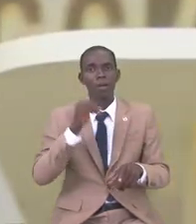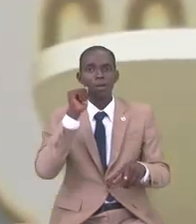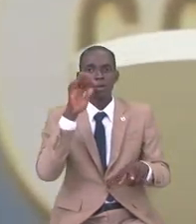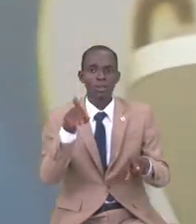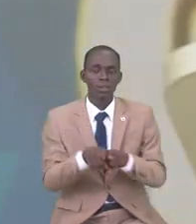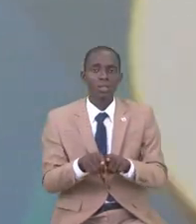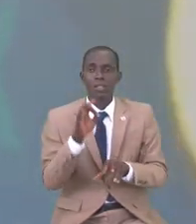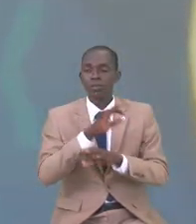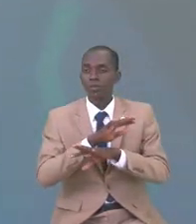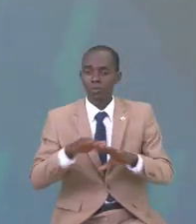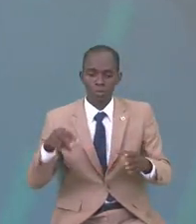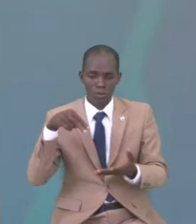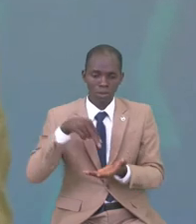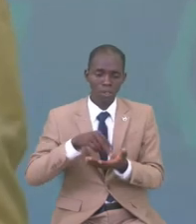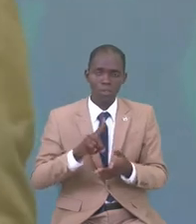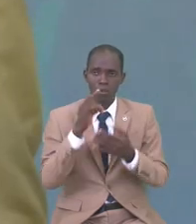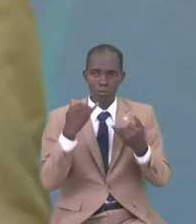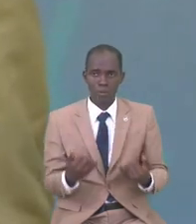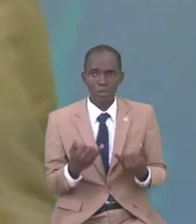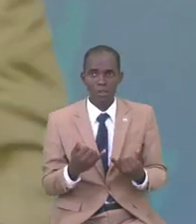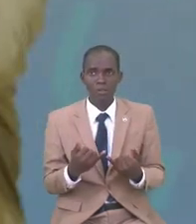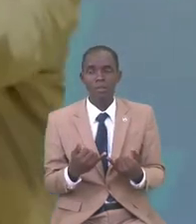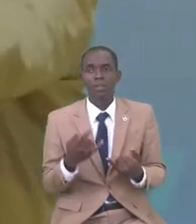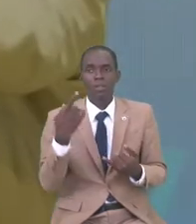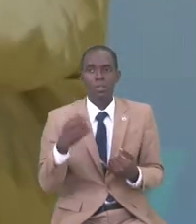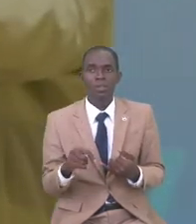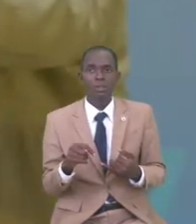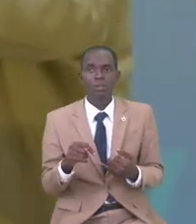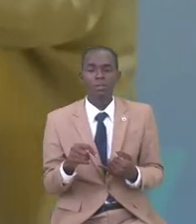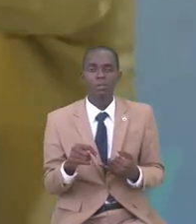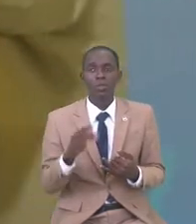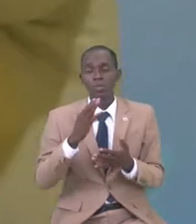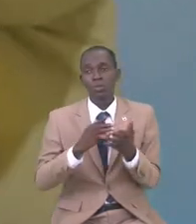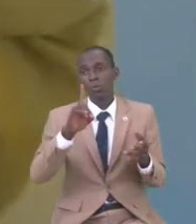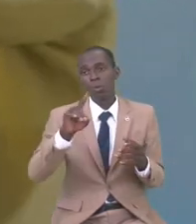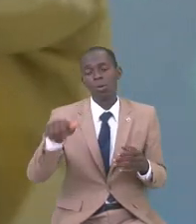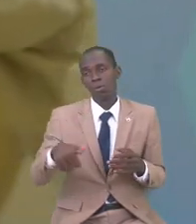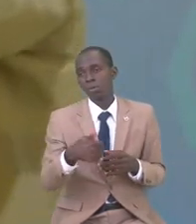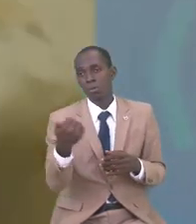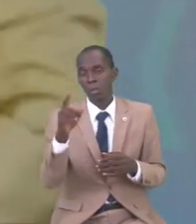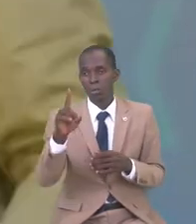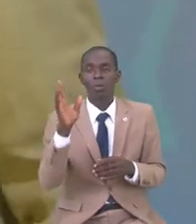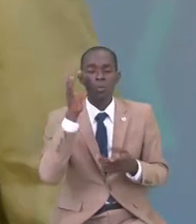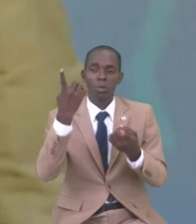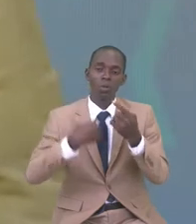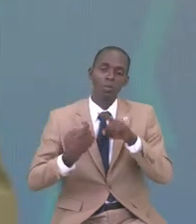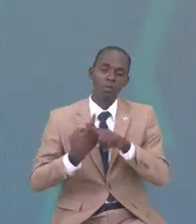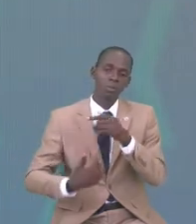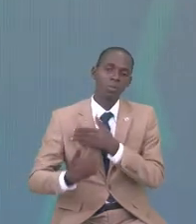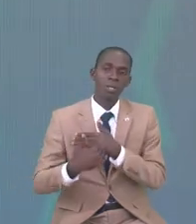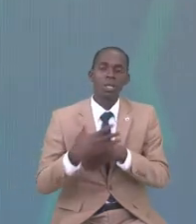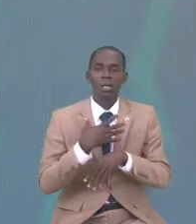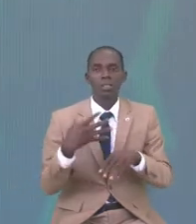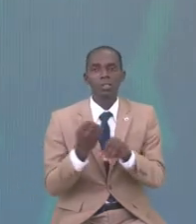up today, the bell will ring. Somebody else will come from behind and take